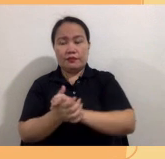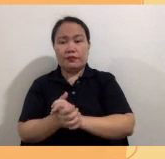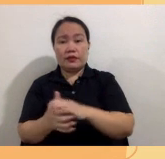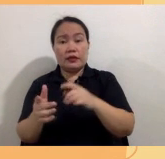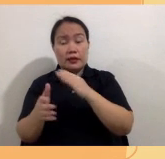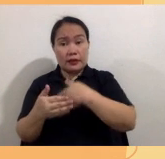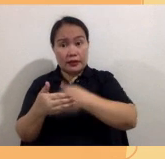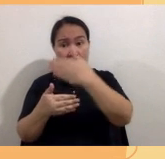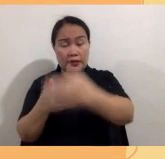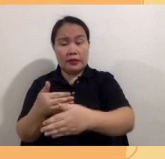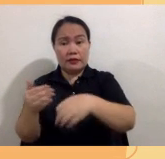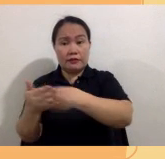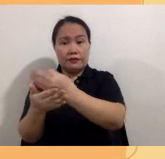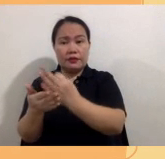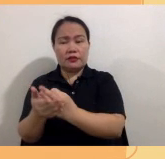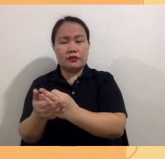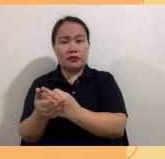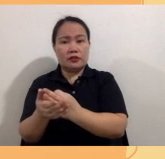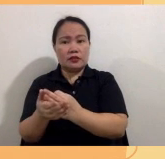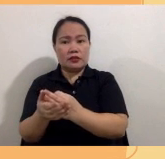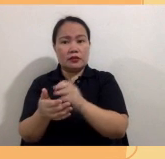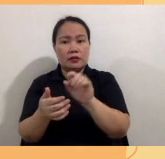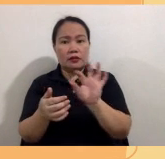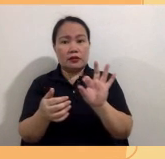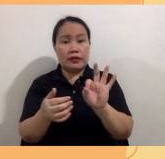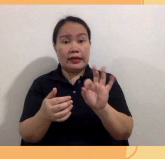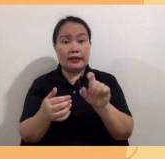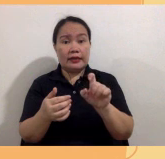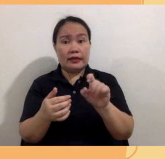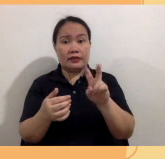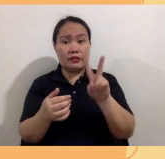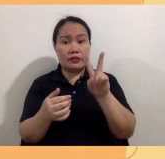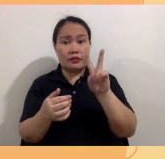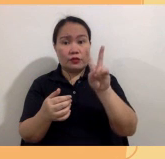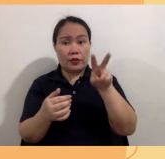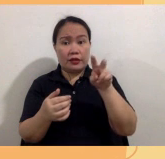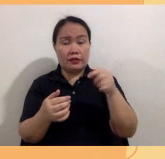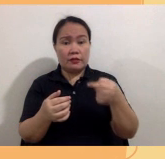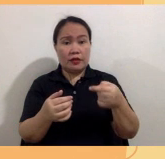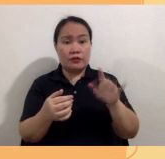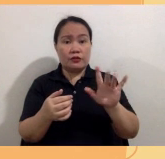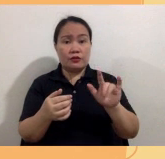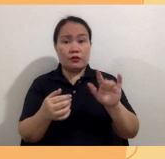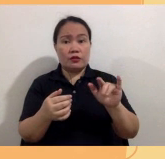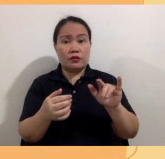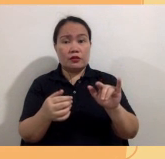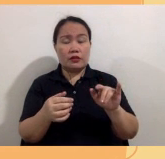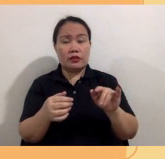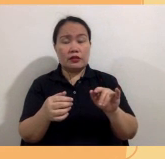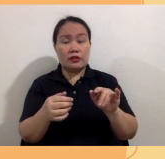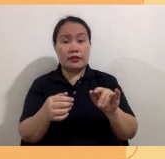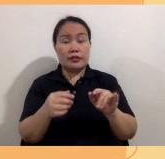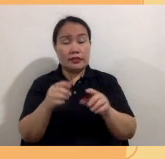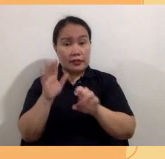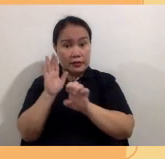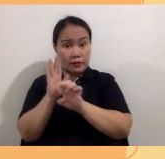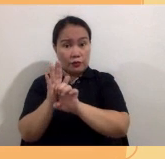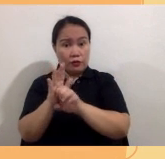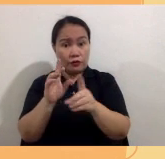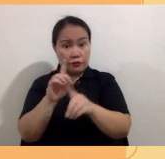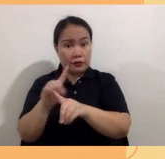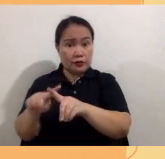is factor. Okay. So, 9x squared minus 25 is an example of difference of